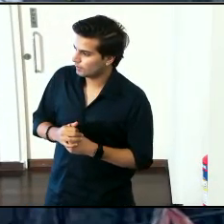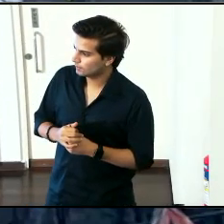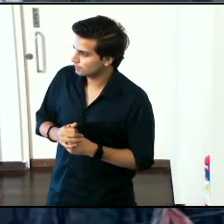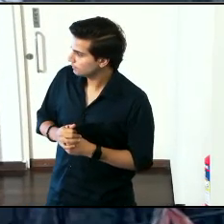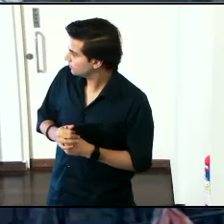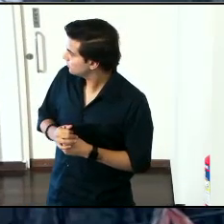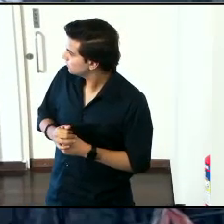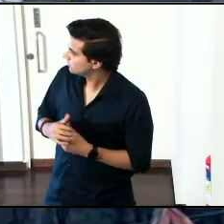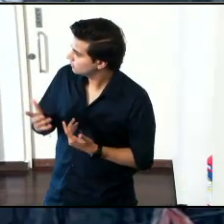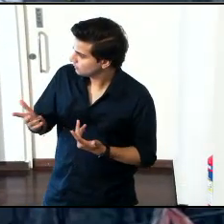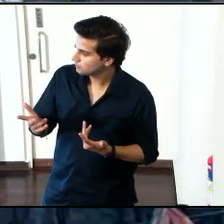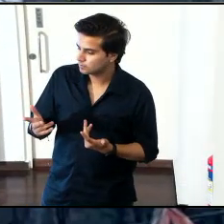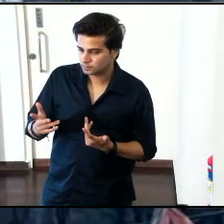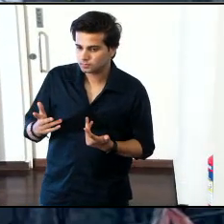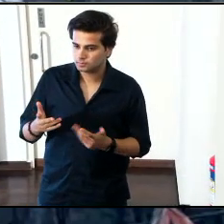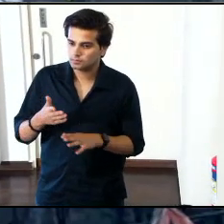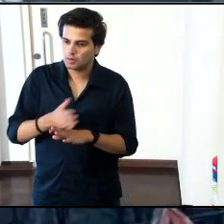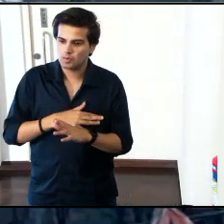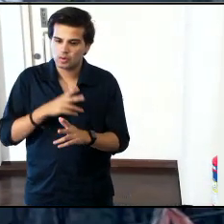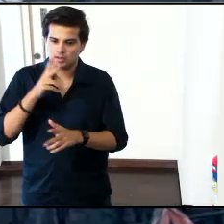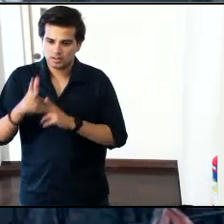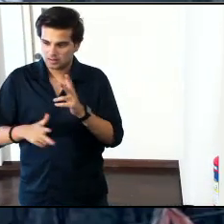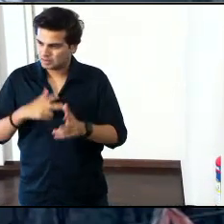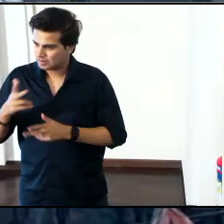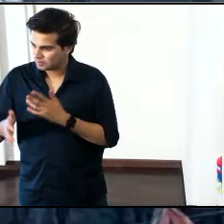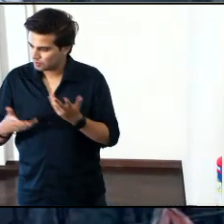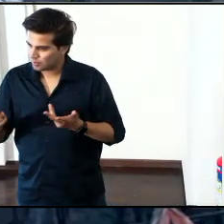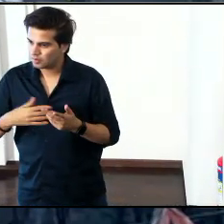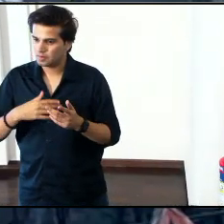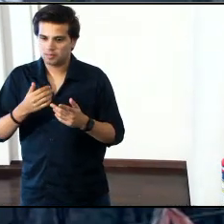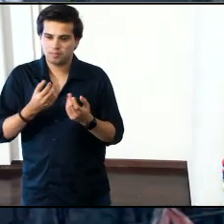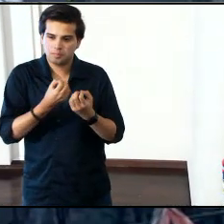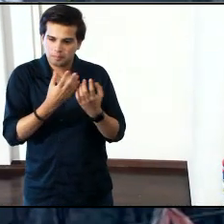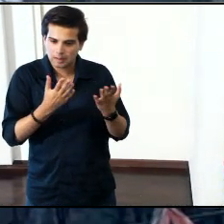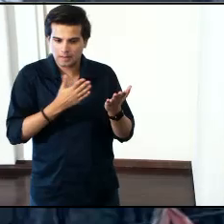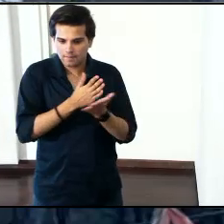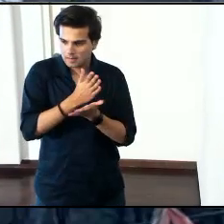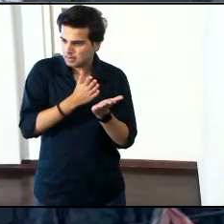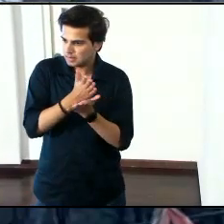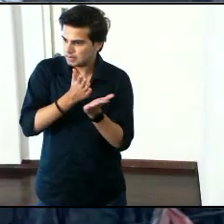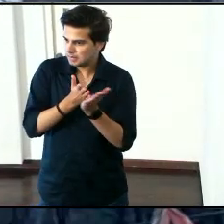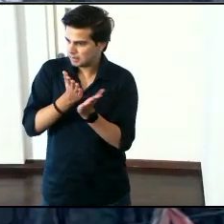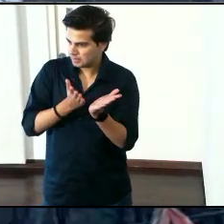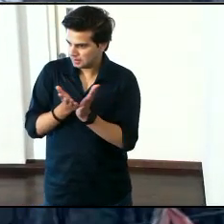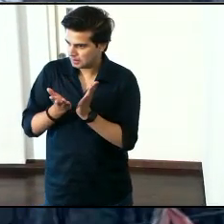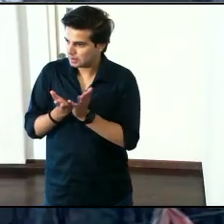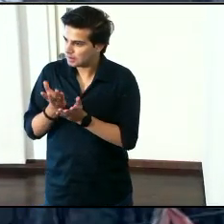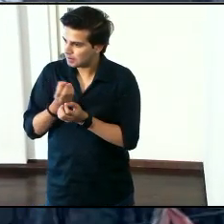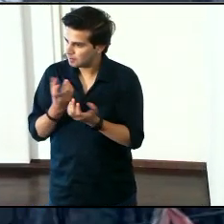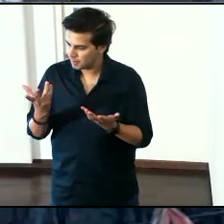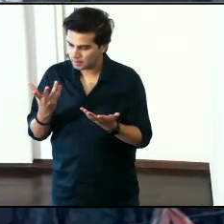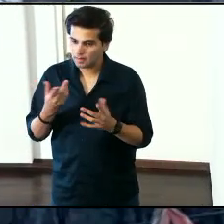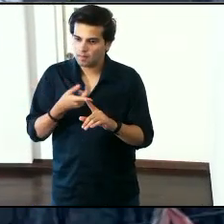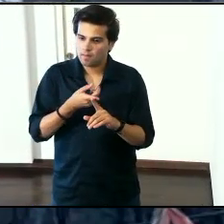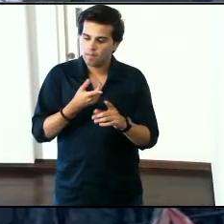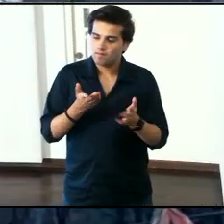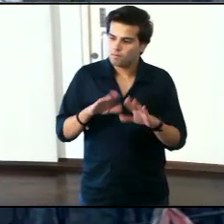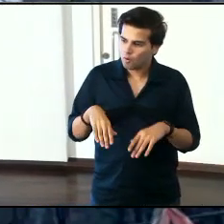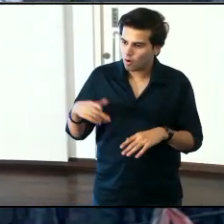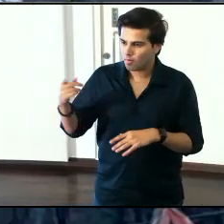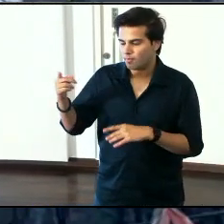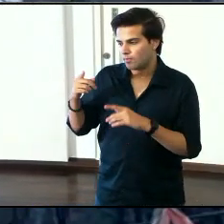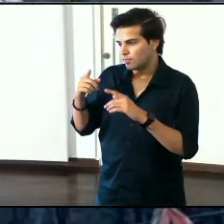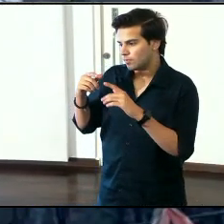I mean, as I had been saying all along, that in many ways, what we have from, say, the